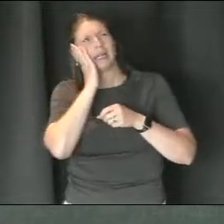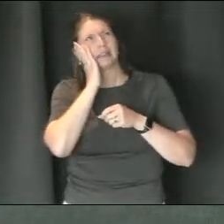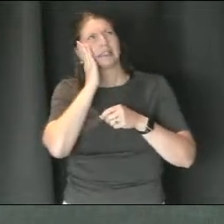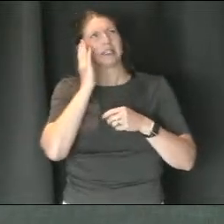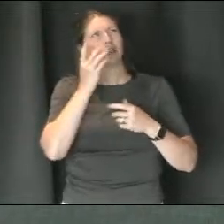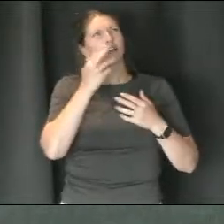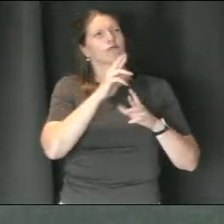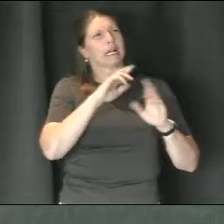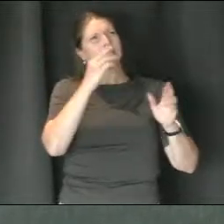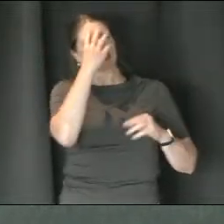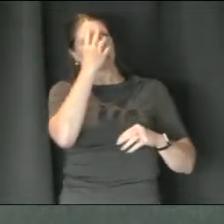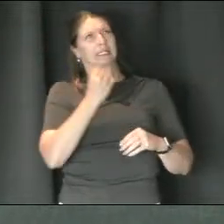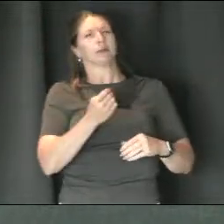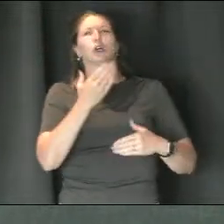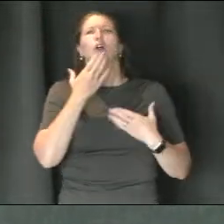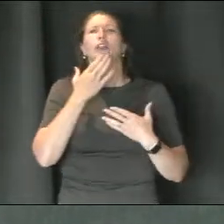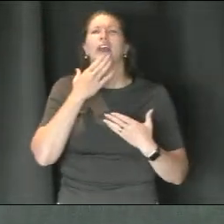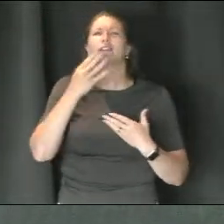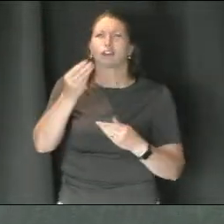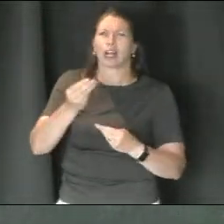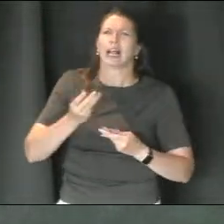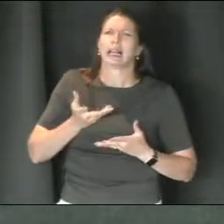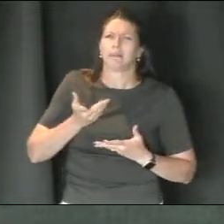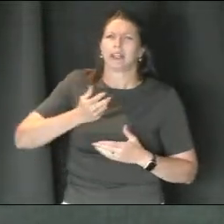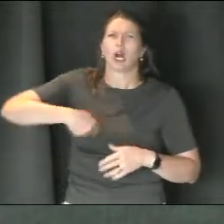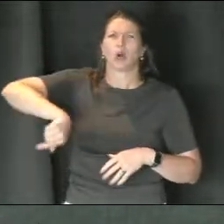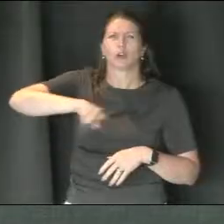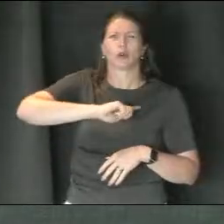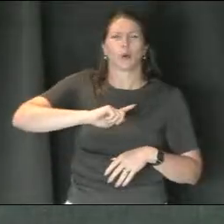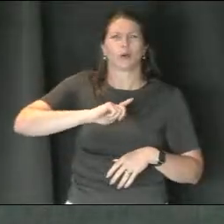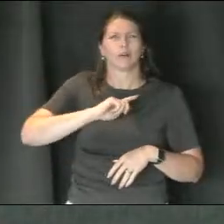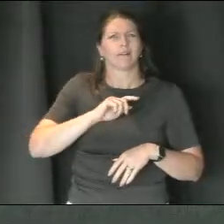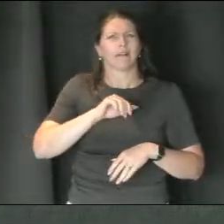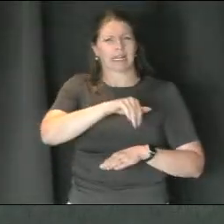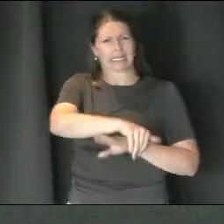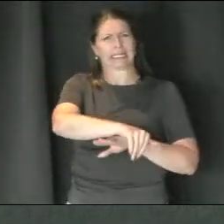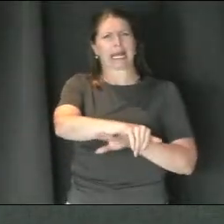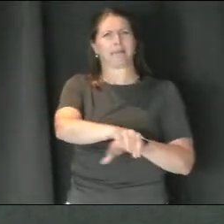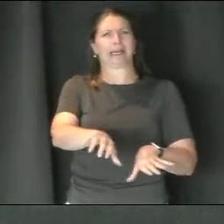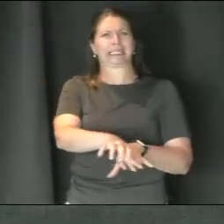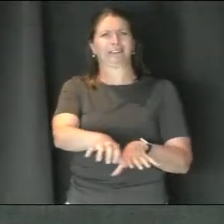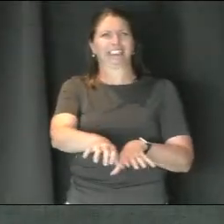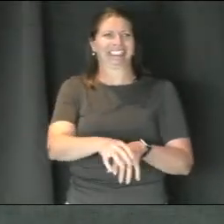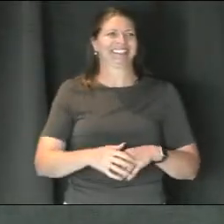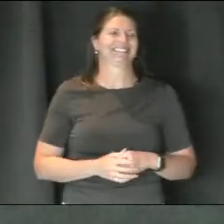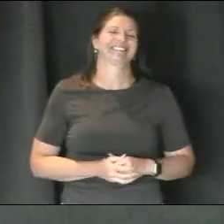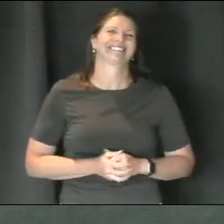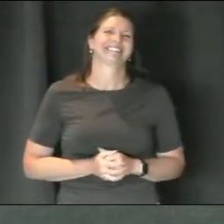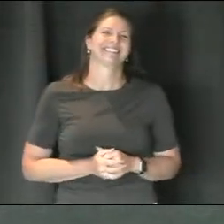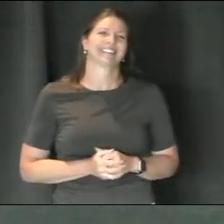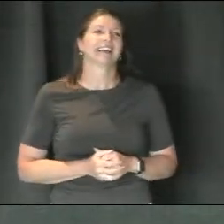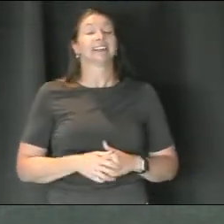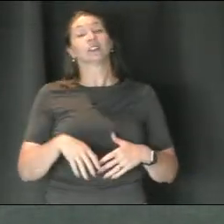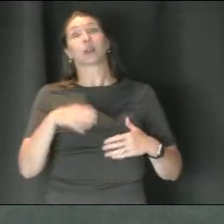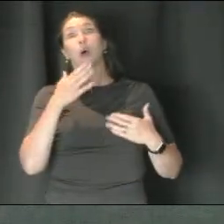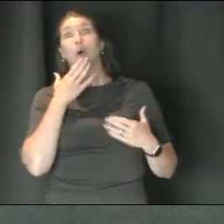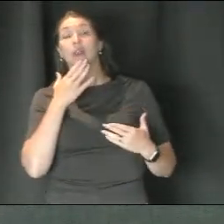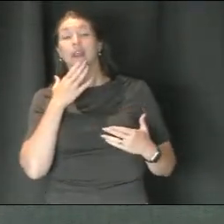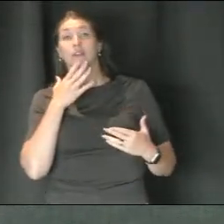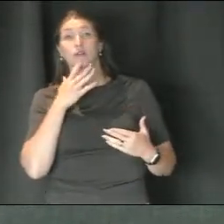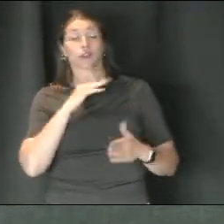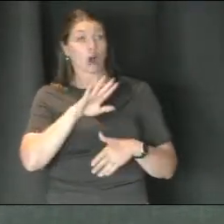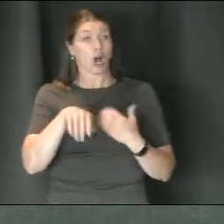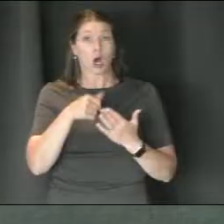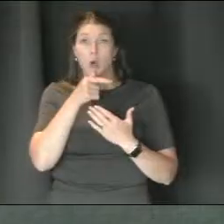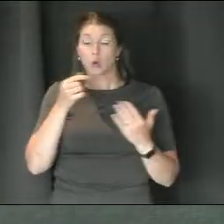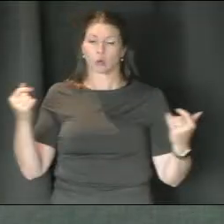those intimate moments with us today. So I would like to also obviously thank everyone obviously being here today,